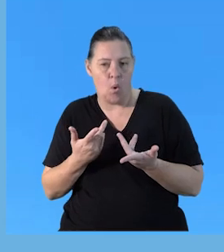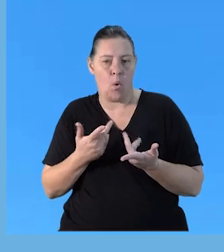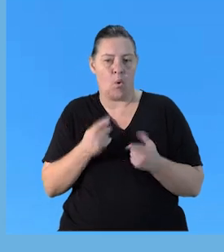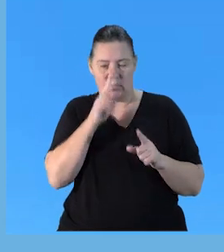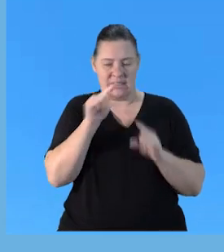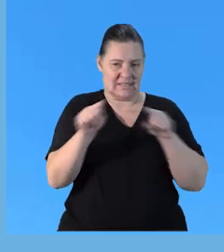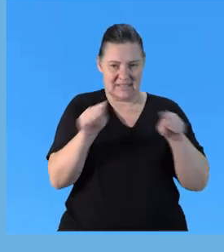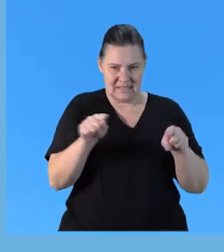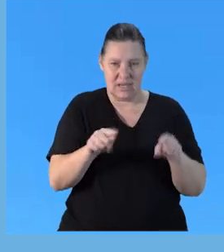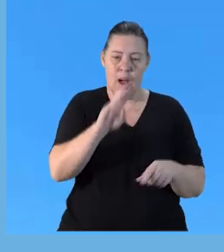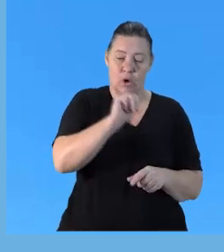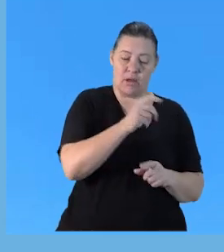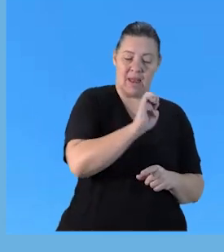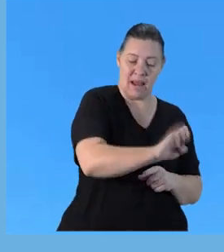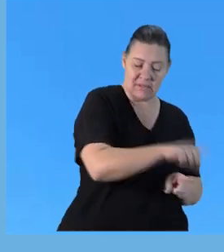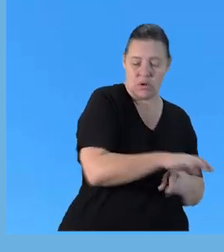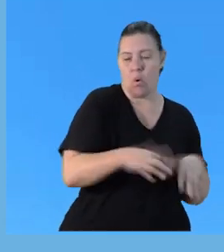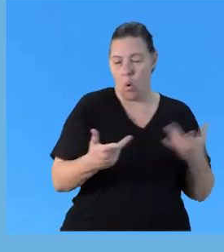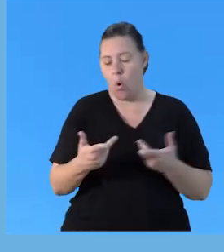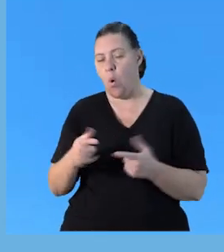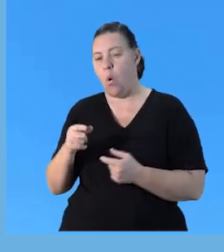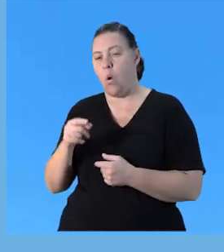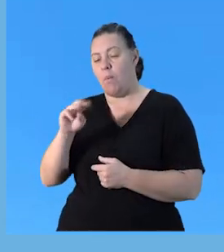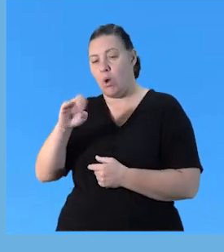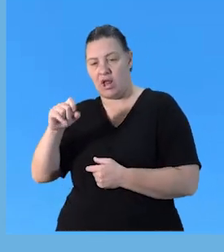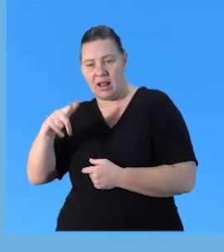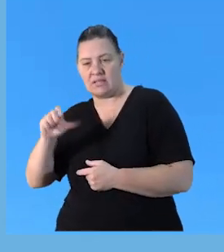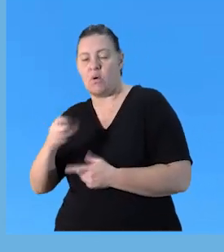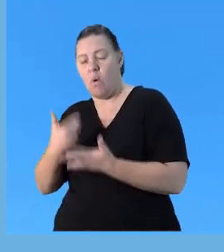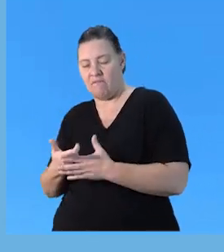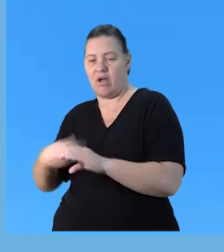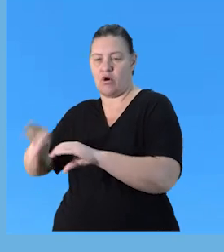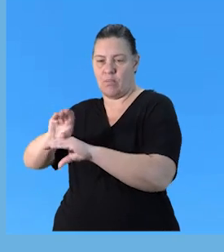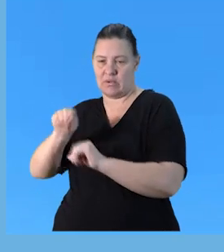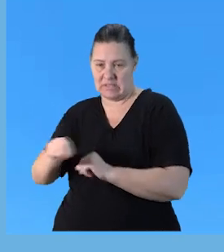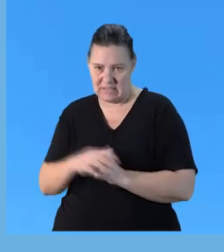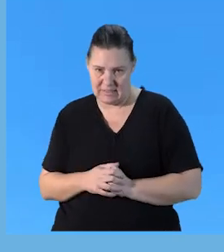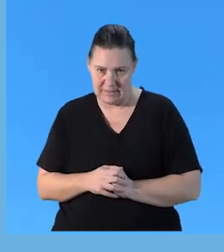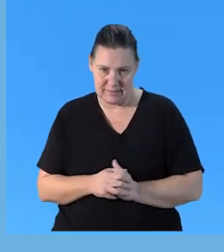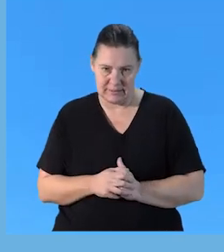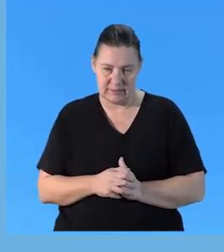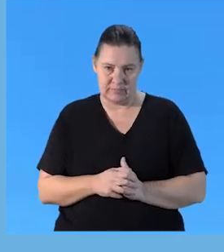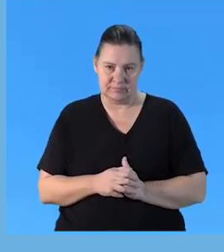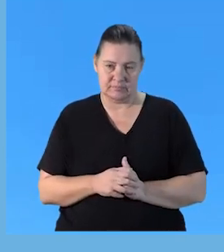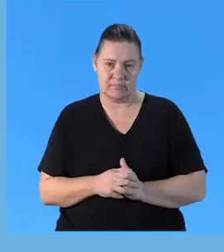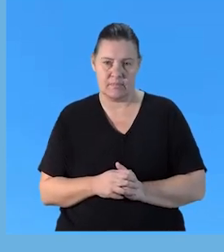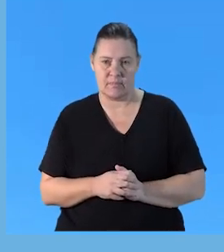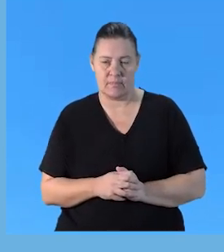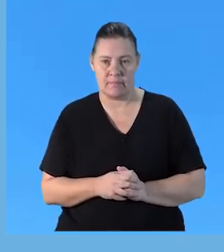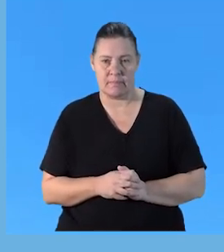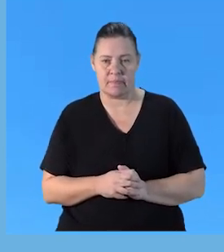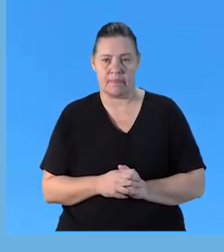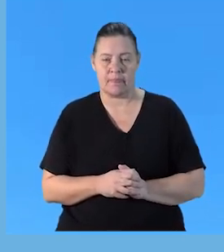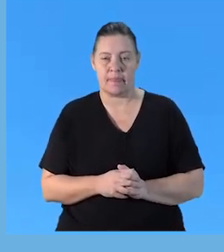when reflecting, when thinking about this lesson is the following. That number one, an electric current is the movement of charge in a